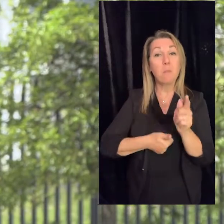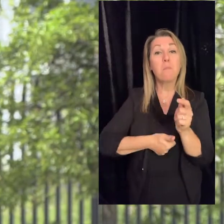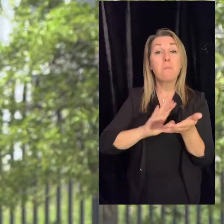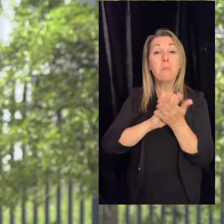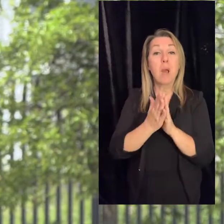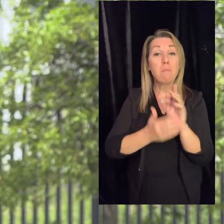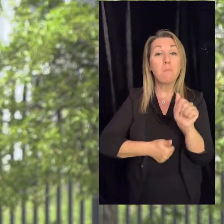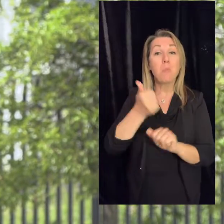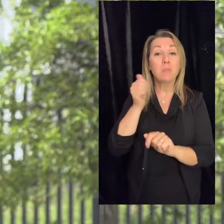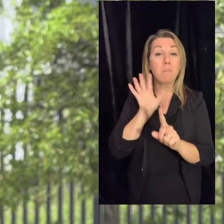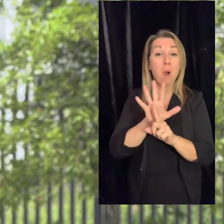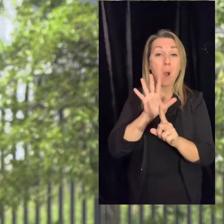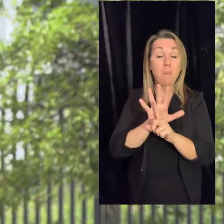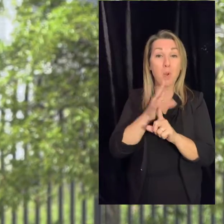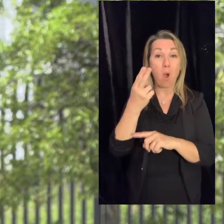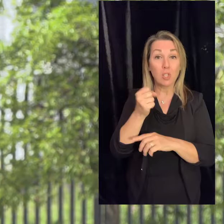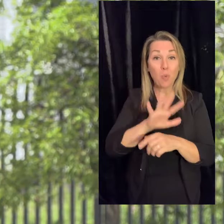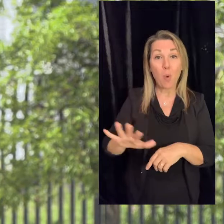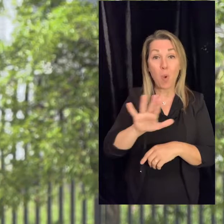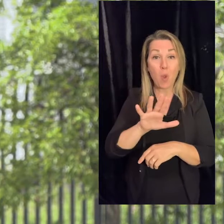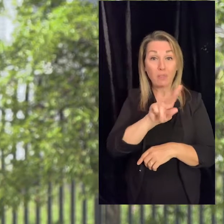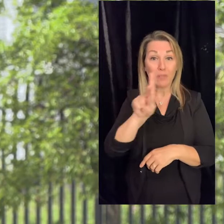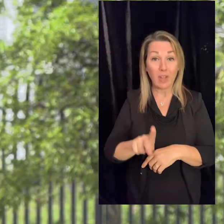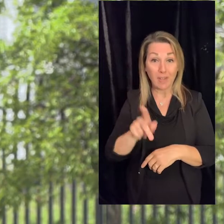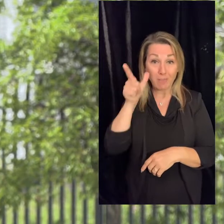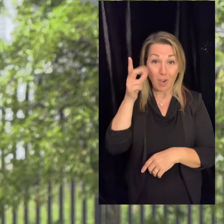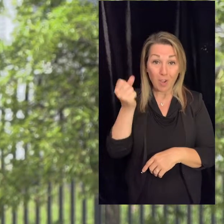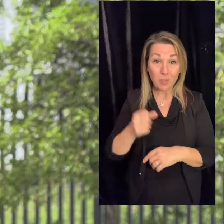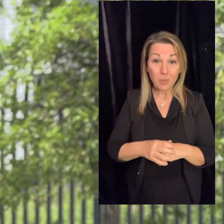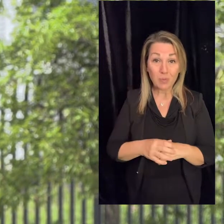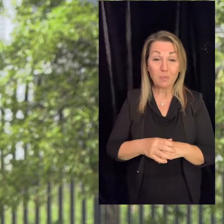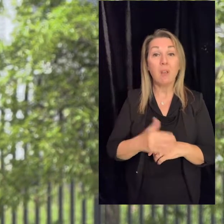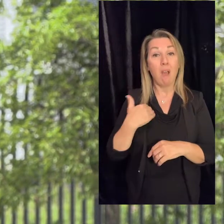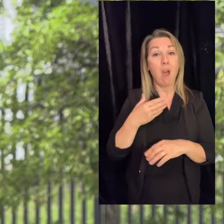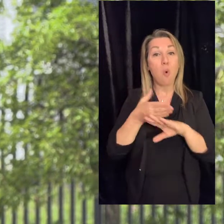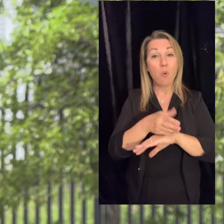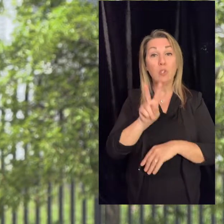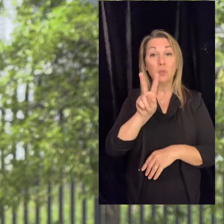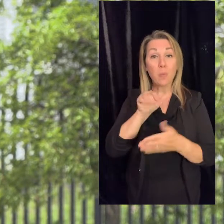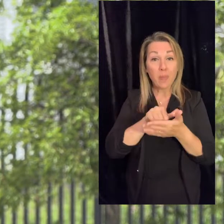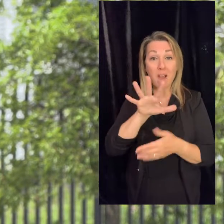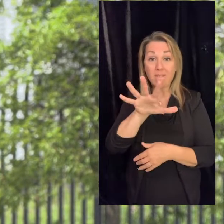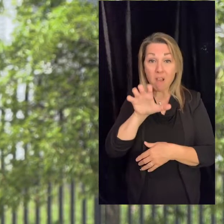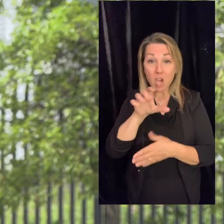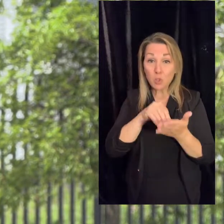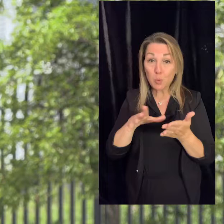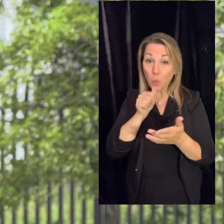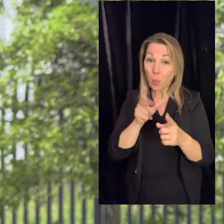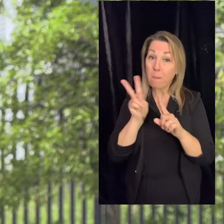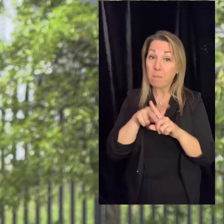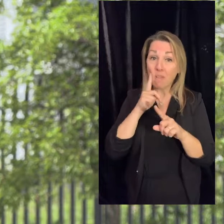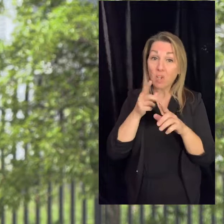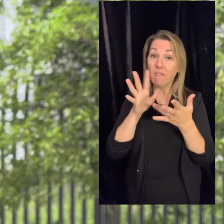For the next year, we received 2,500 students that have applied for ninth grade alone, 1,000 in-school district